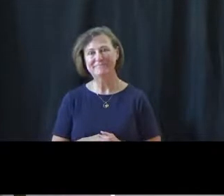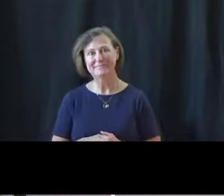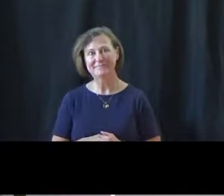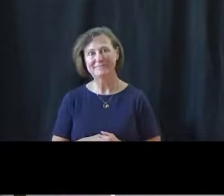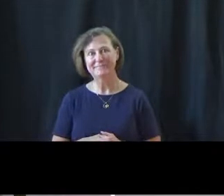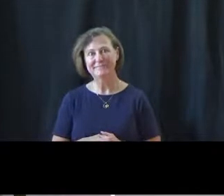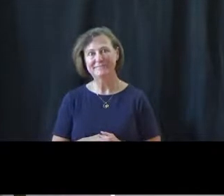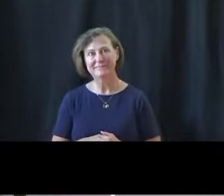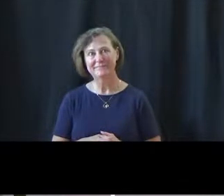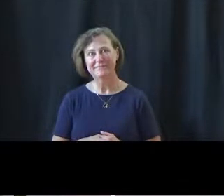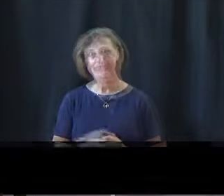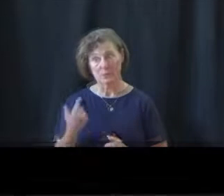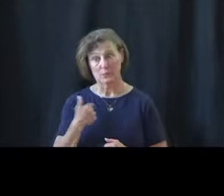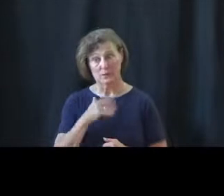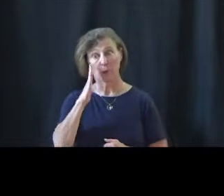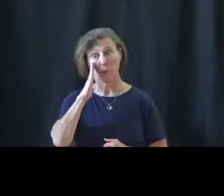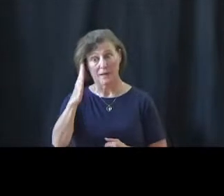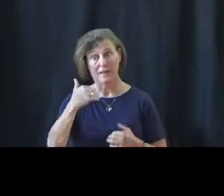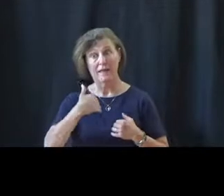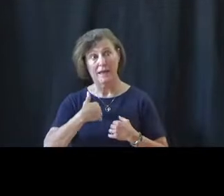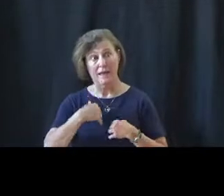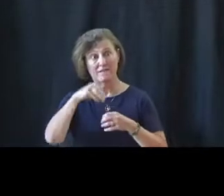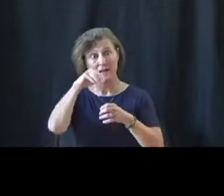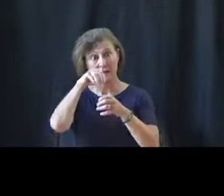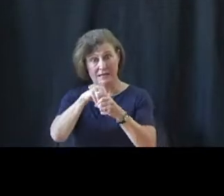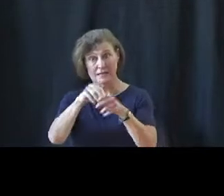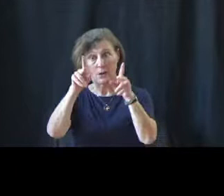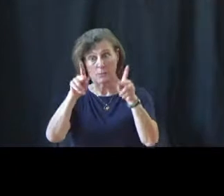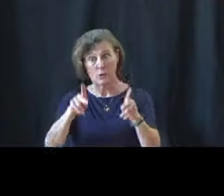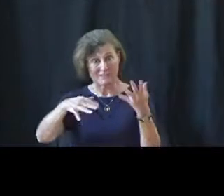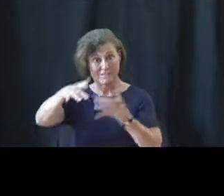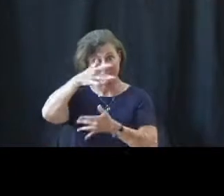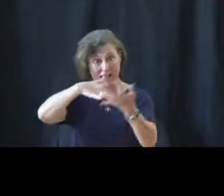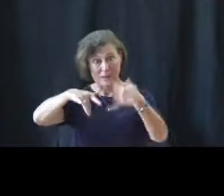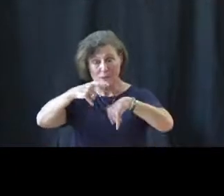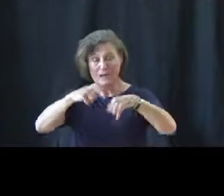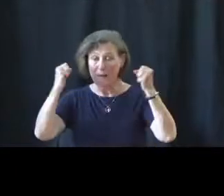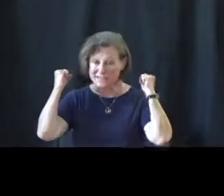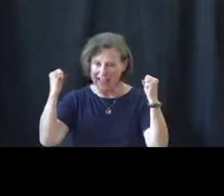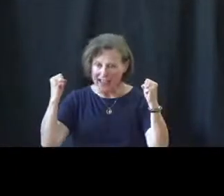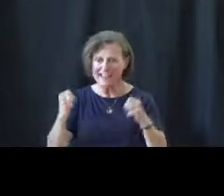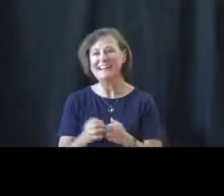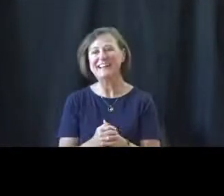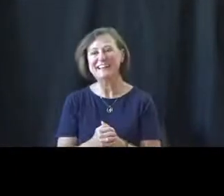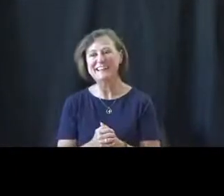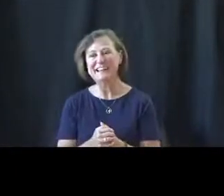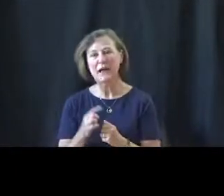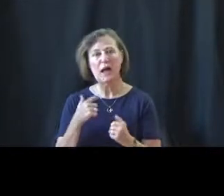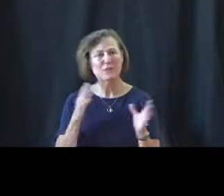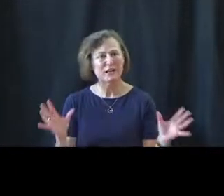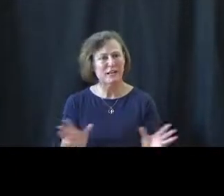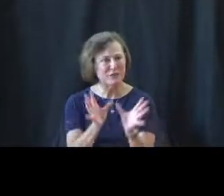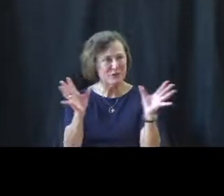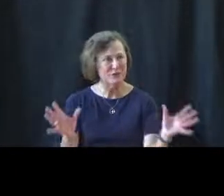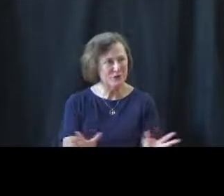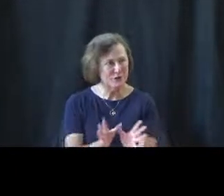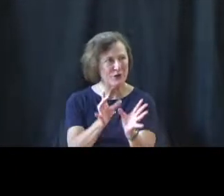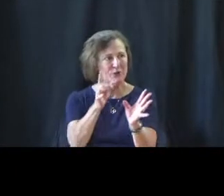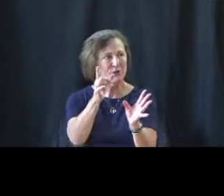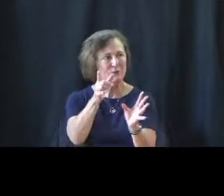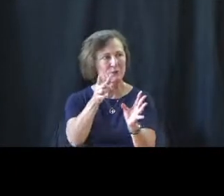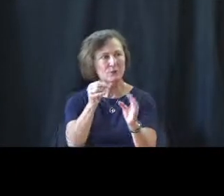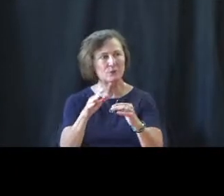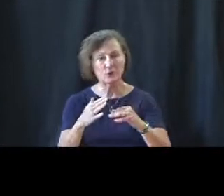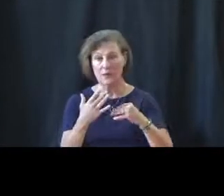We will have in-person fellowship time. Yay! We encourage you to leave